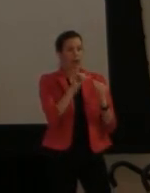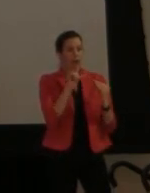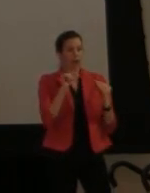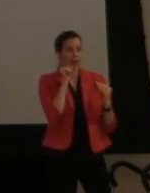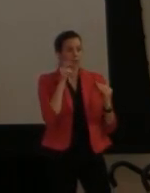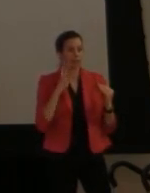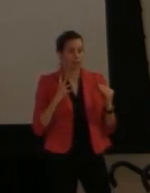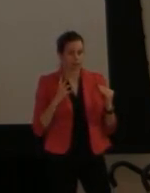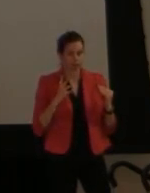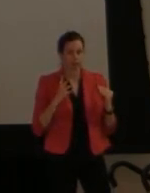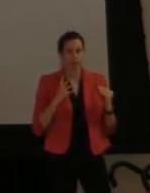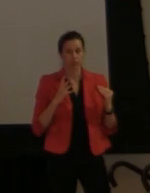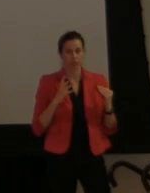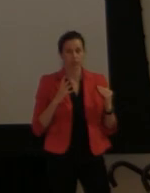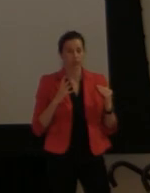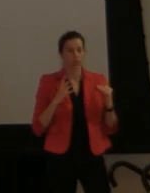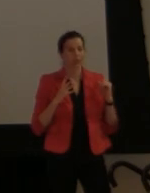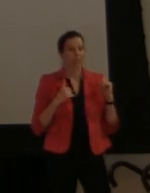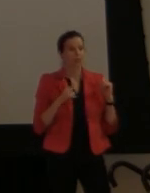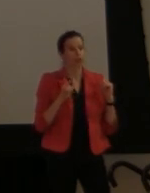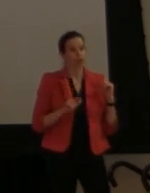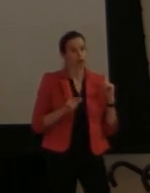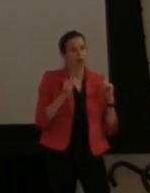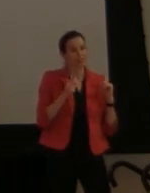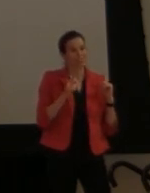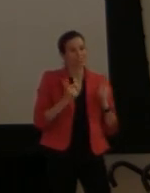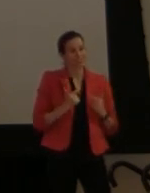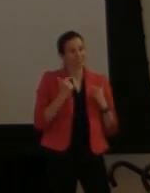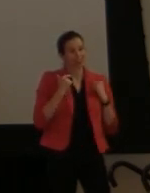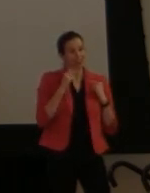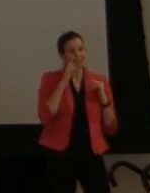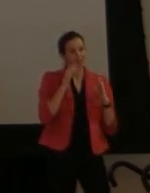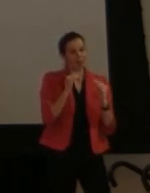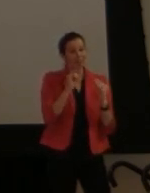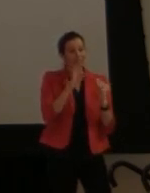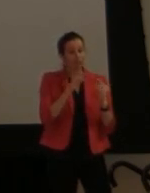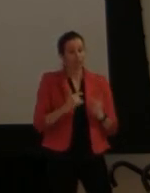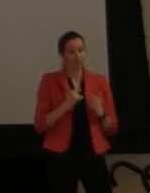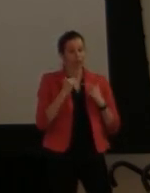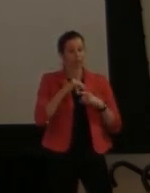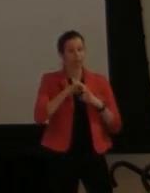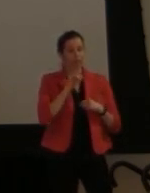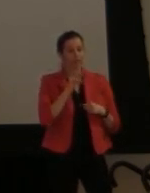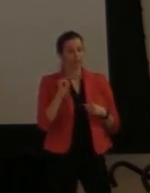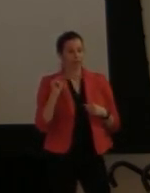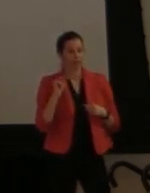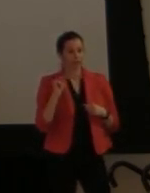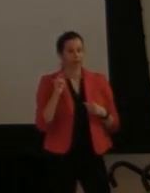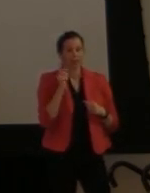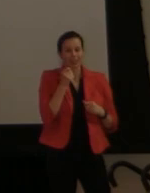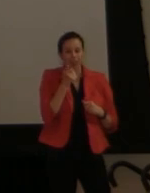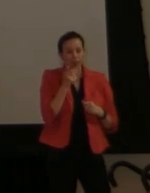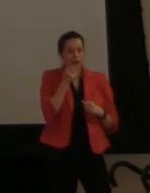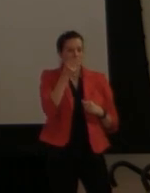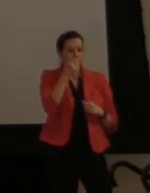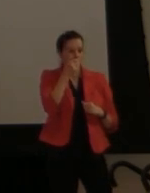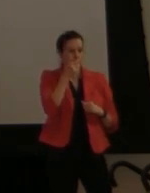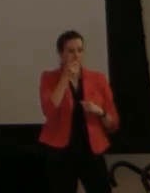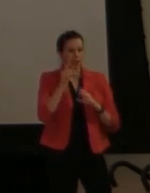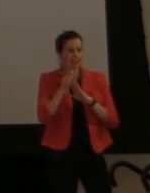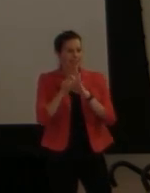females. They have the lowest life expectancy if they live in Cincinnati, a little bit higher in the